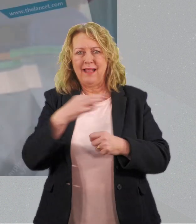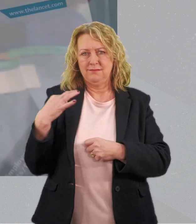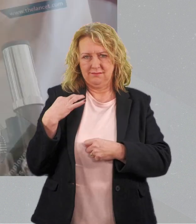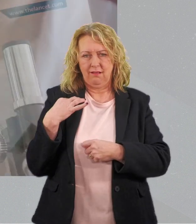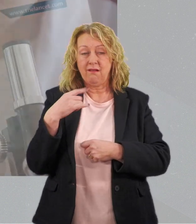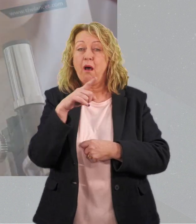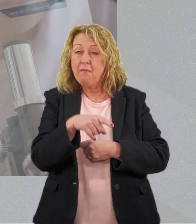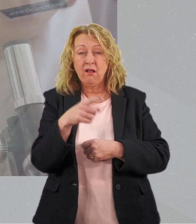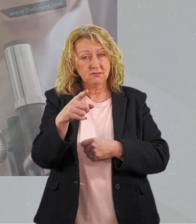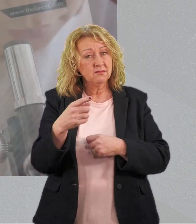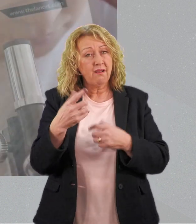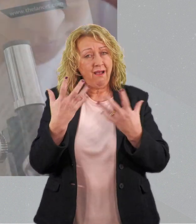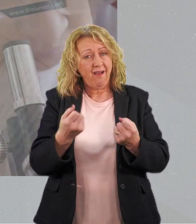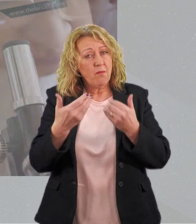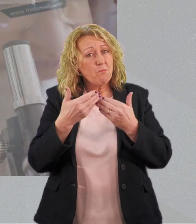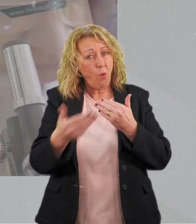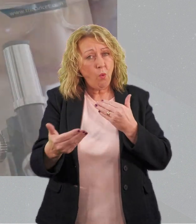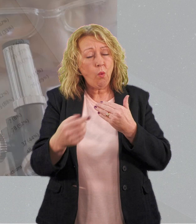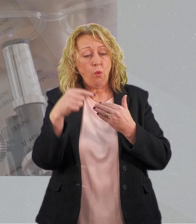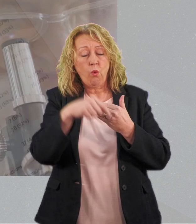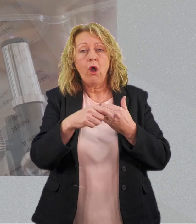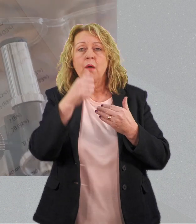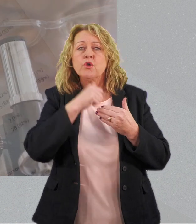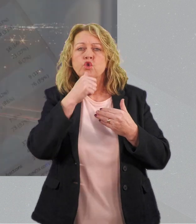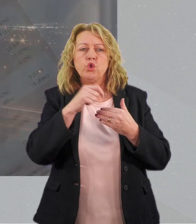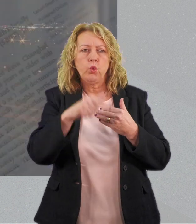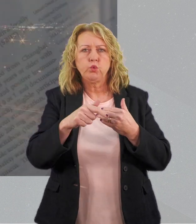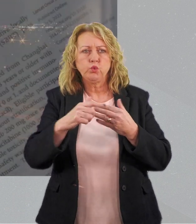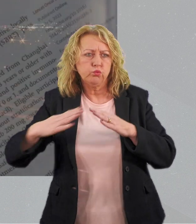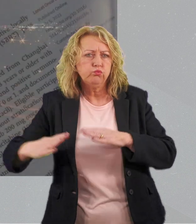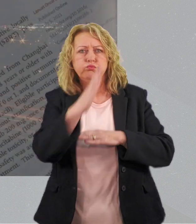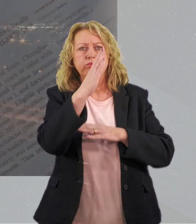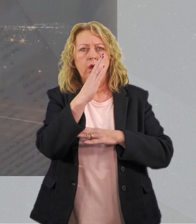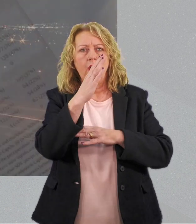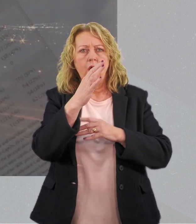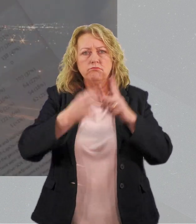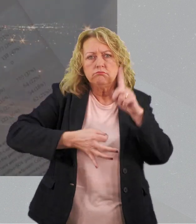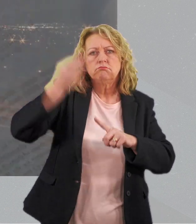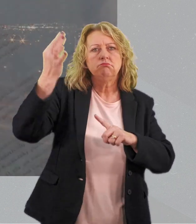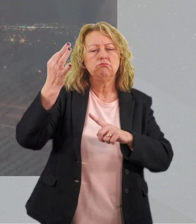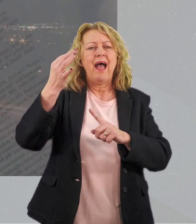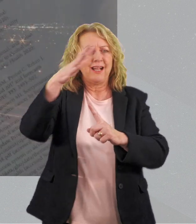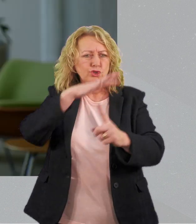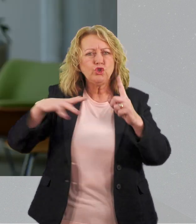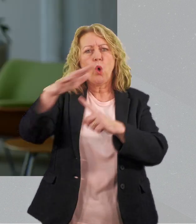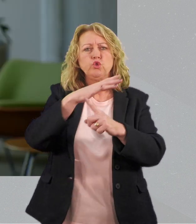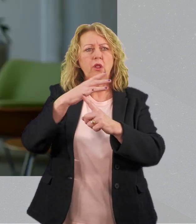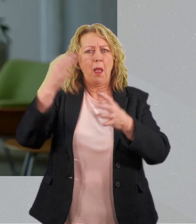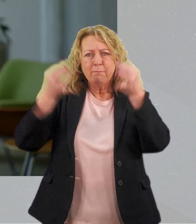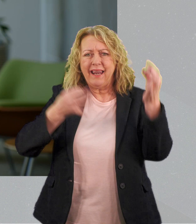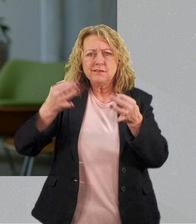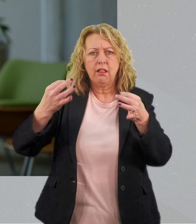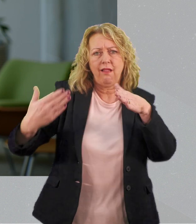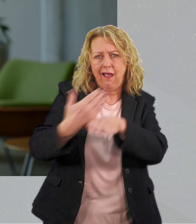is also more than a journal. It's an instrument to accelerate progress, social action, indeed political